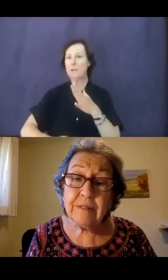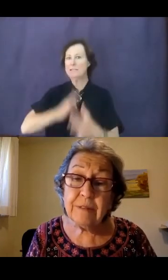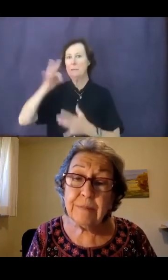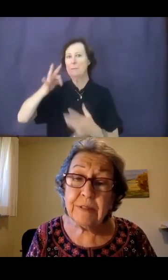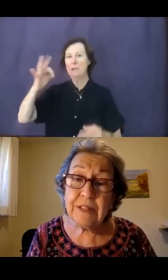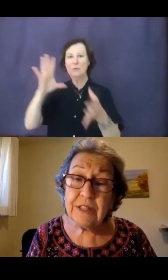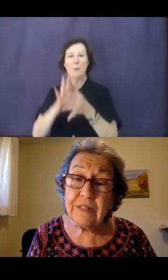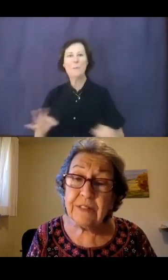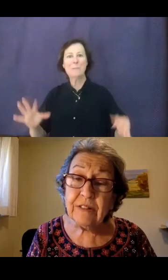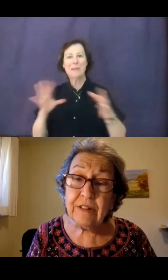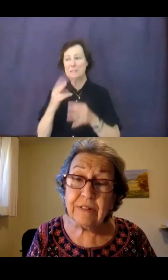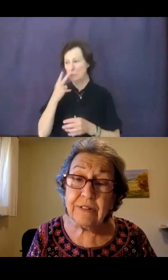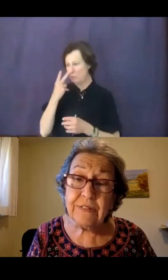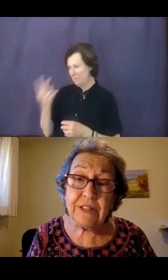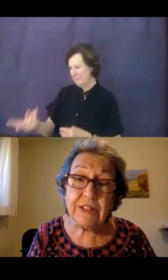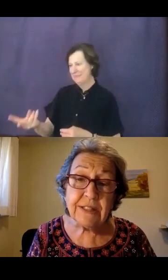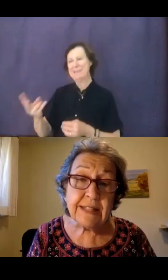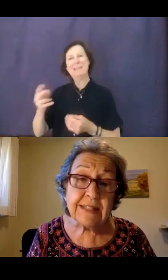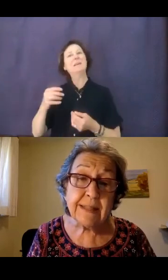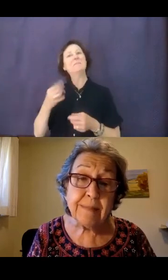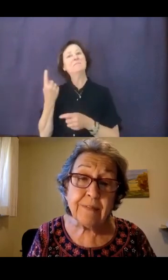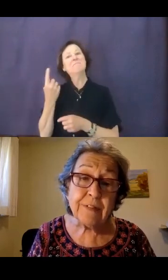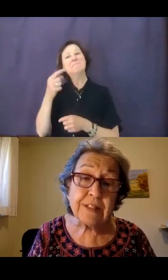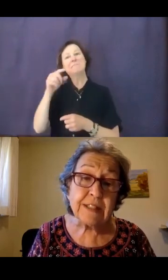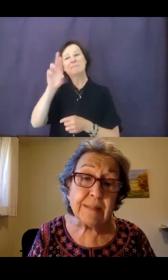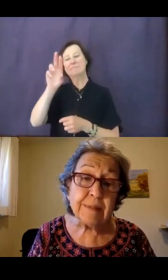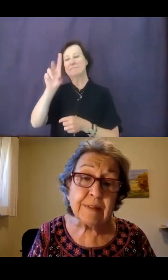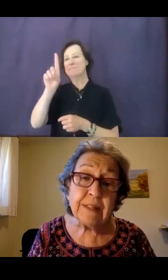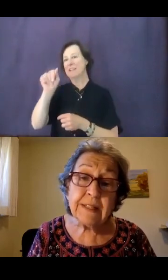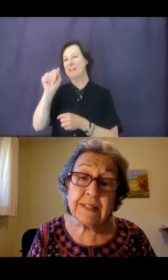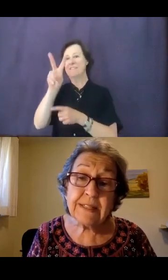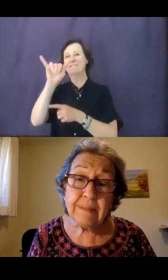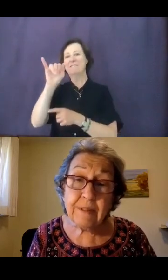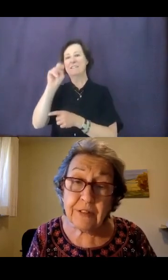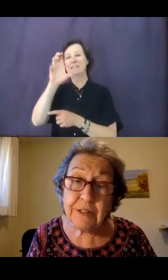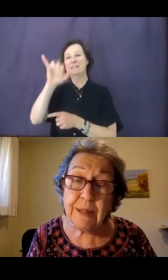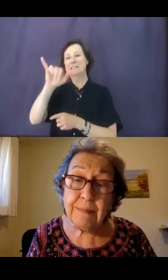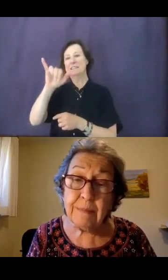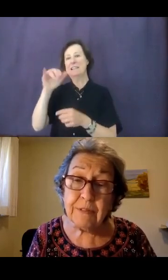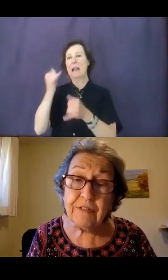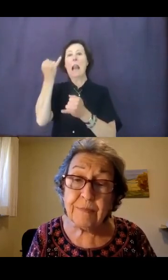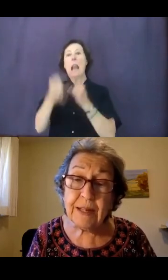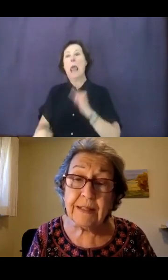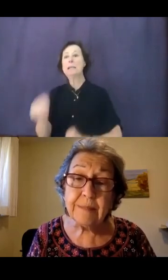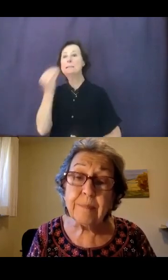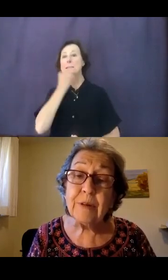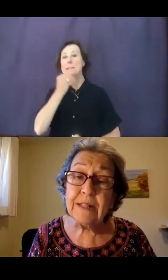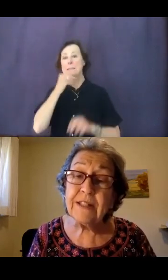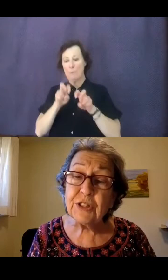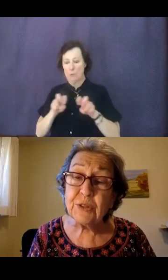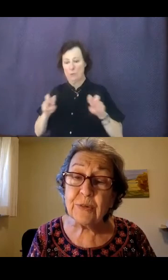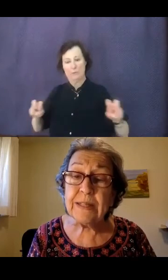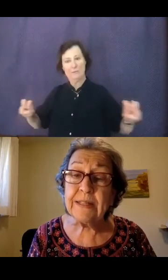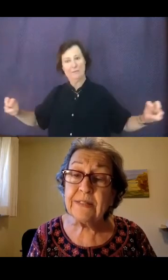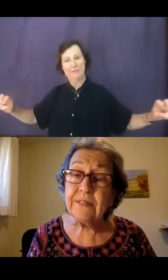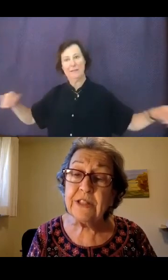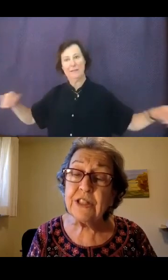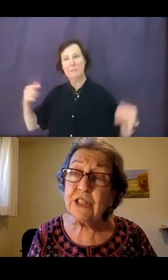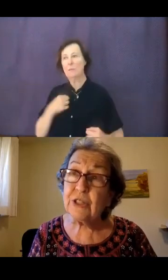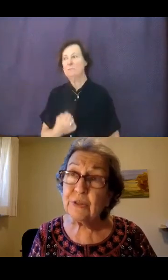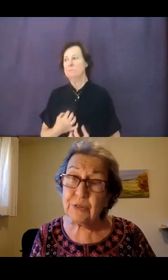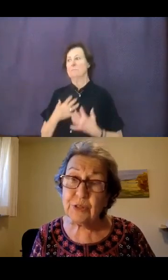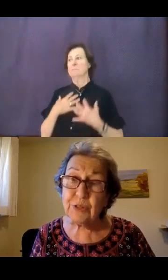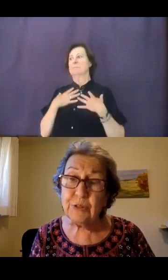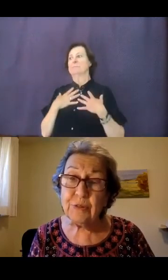see a reproduction of Leonardo da Vinci's Last Supper, for example, some of us may be moved by the point in the story that Da